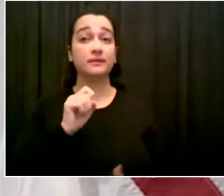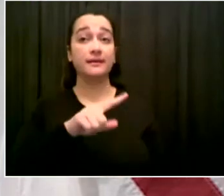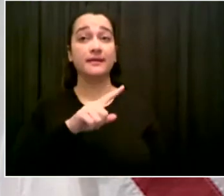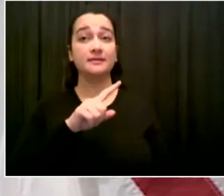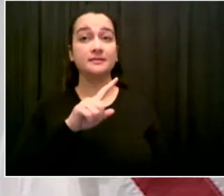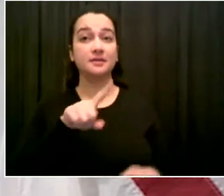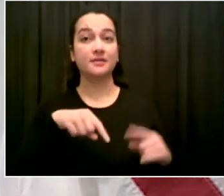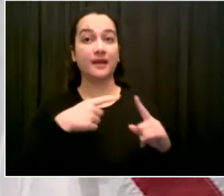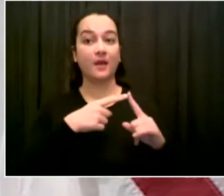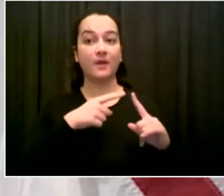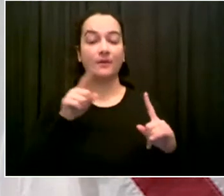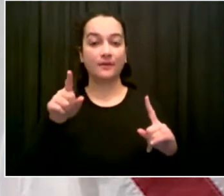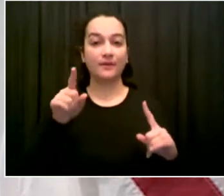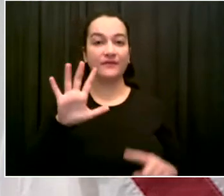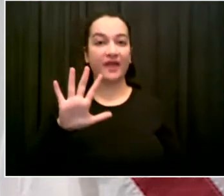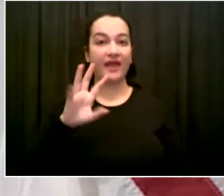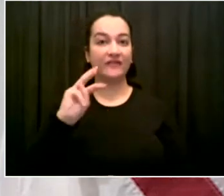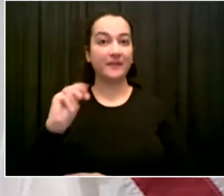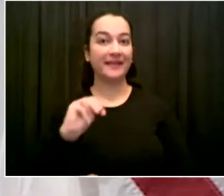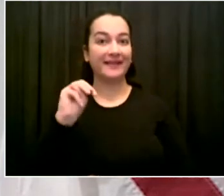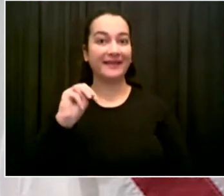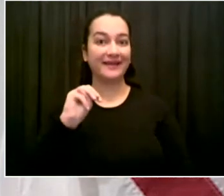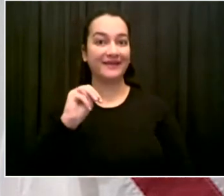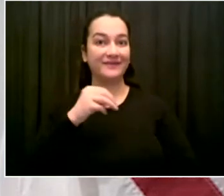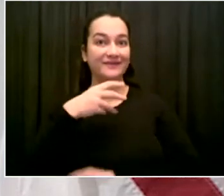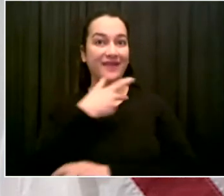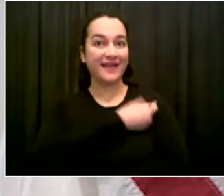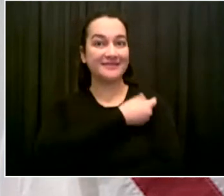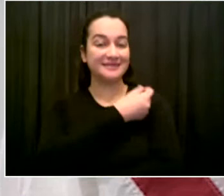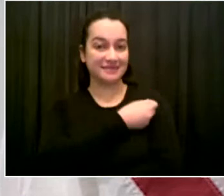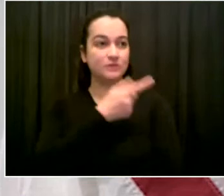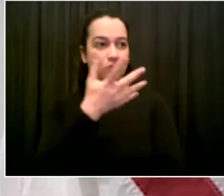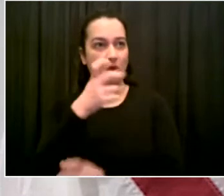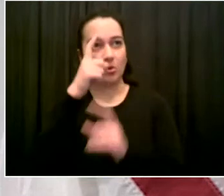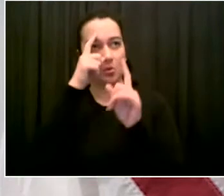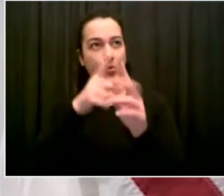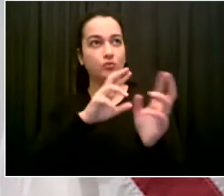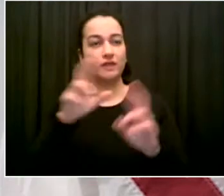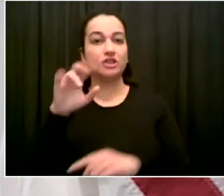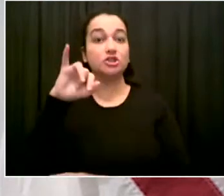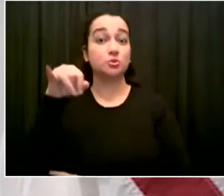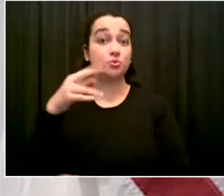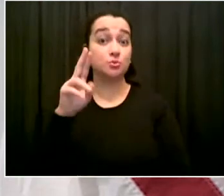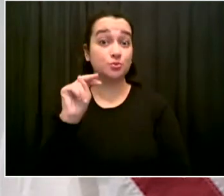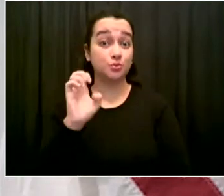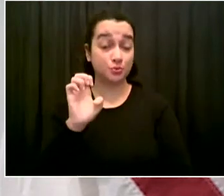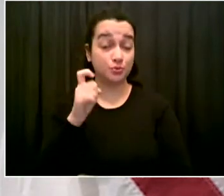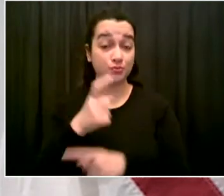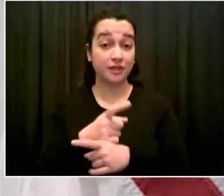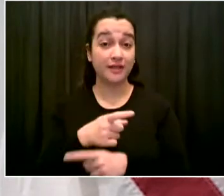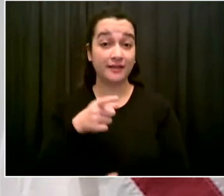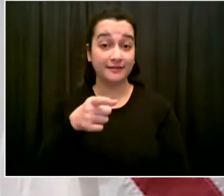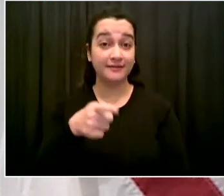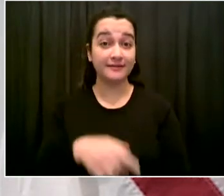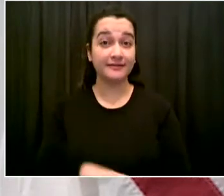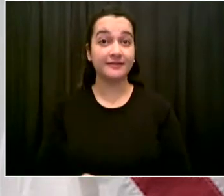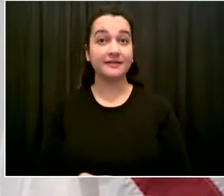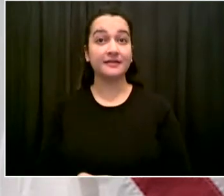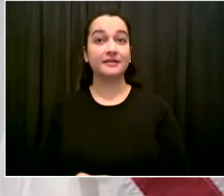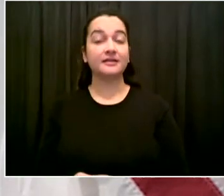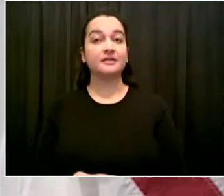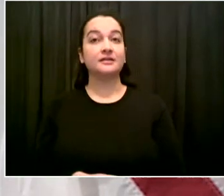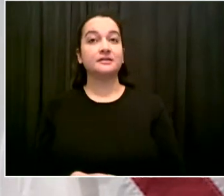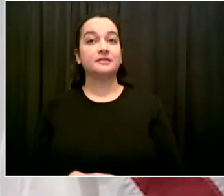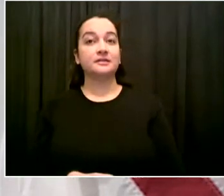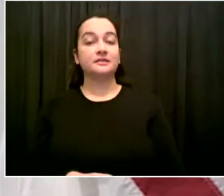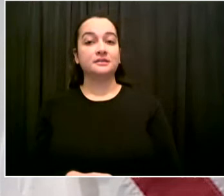end of May, early June. So, to what end? What do you hope to trigger or